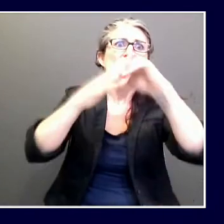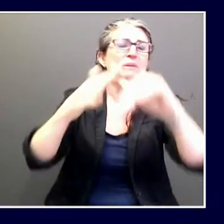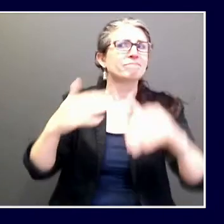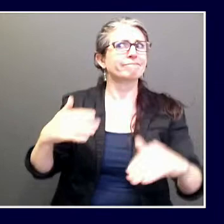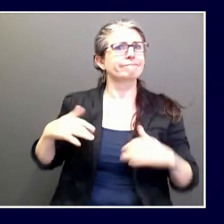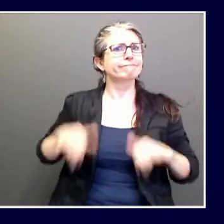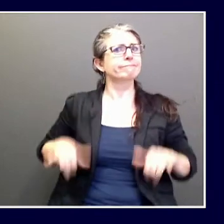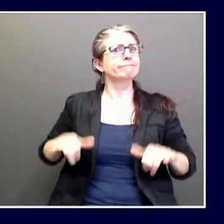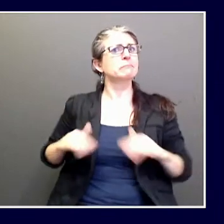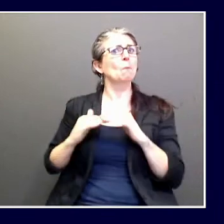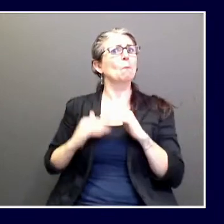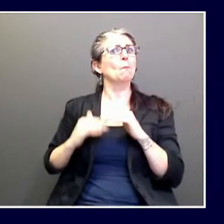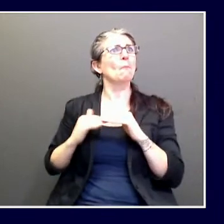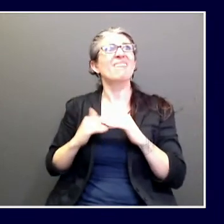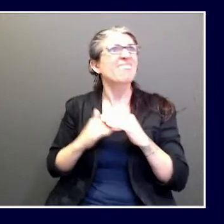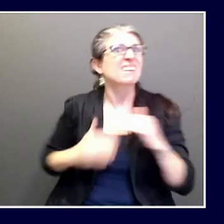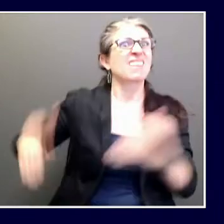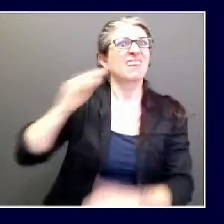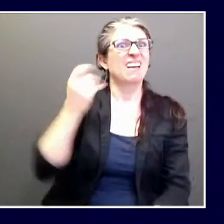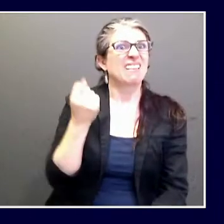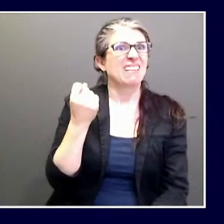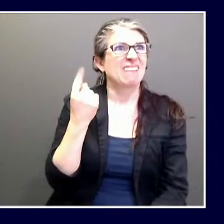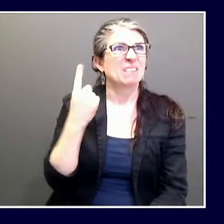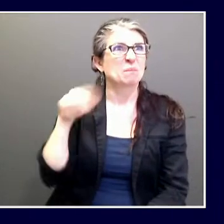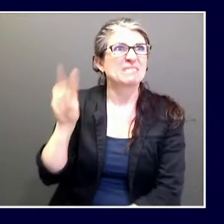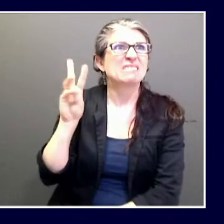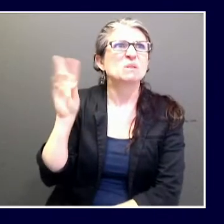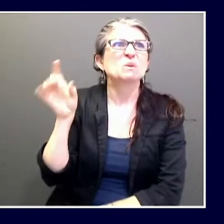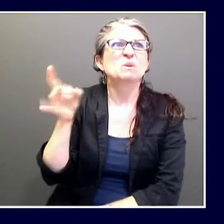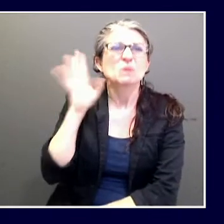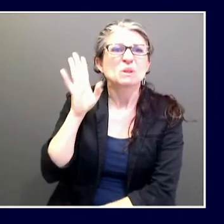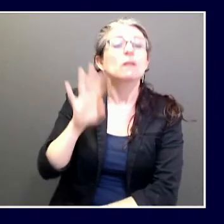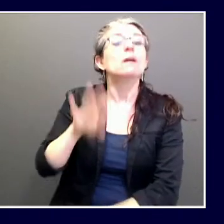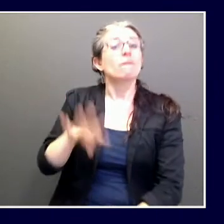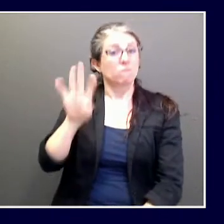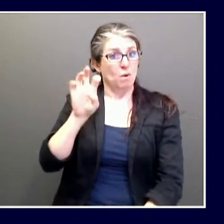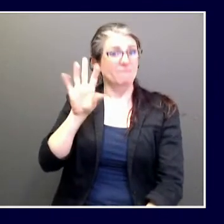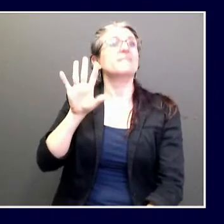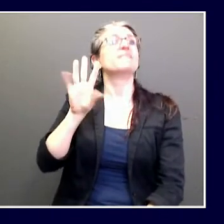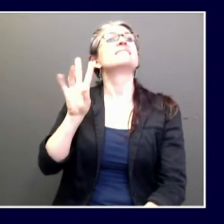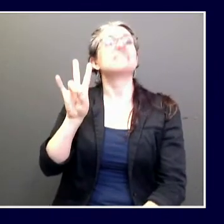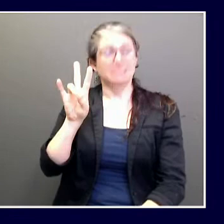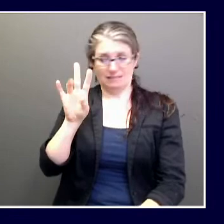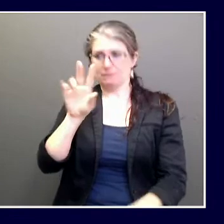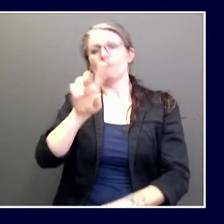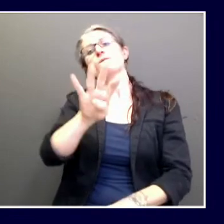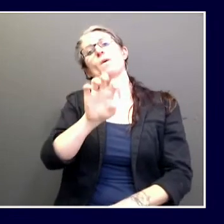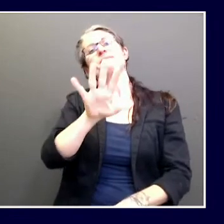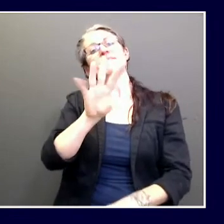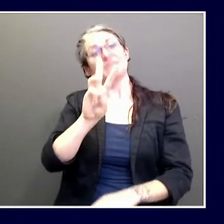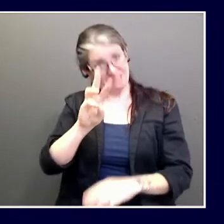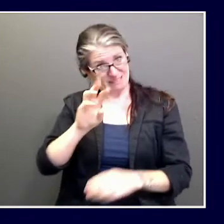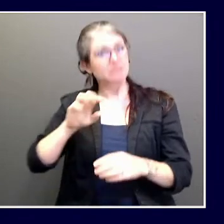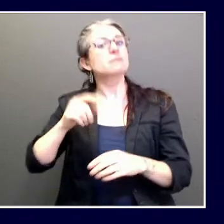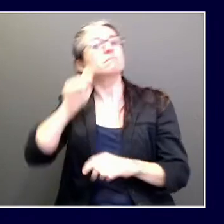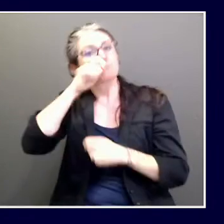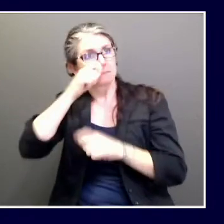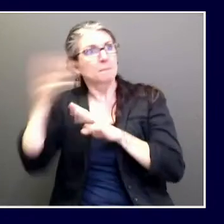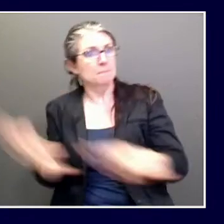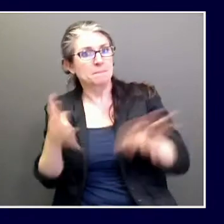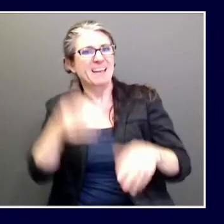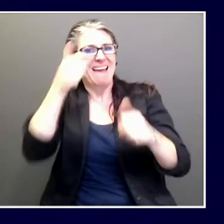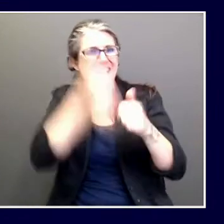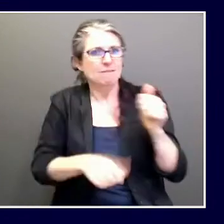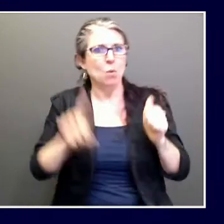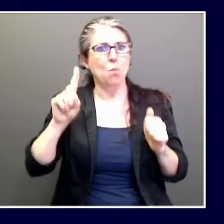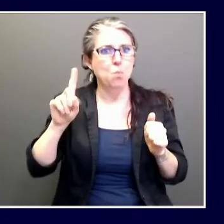at 456 PCR tests for every 100,000 people over the past 7 days.